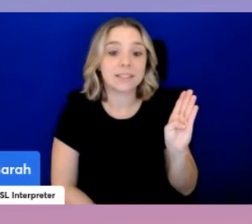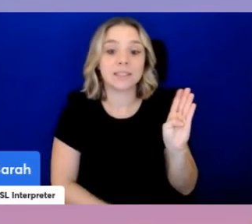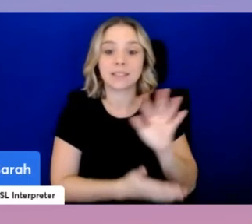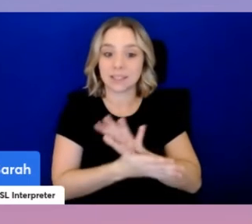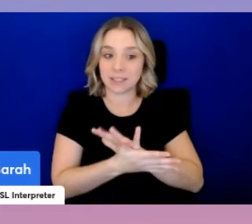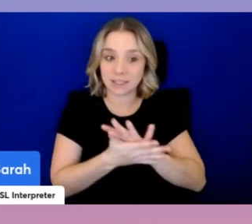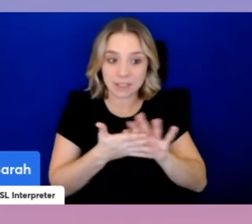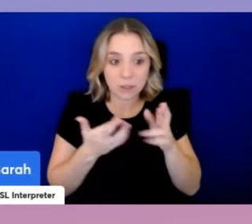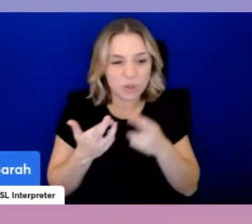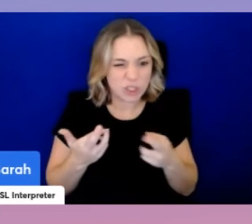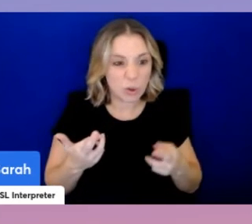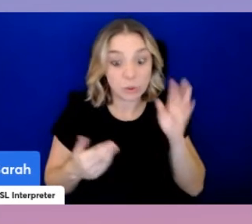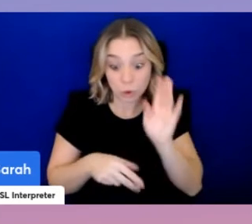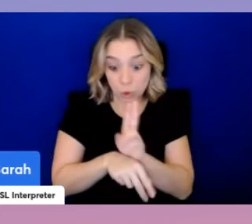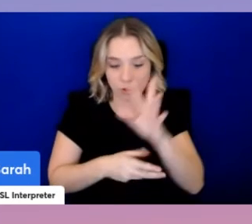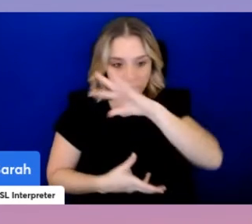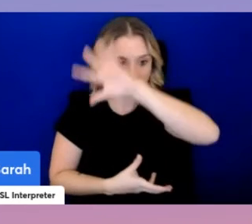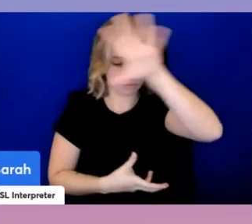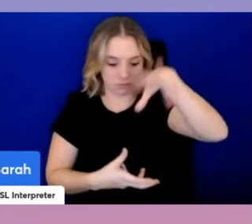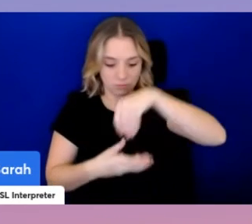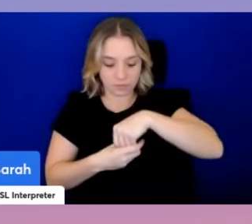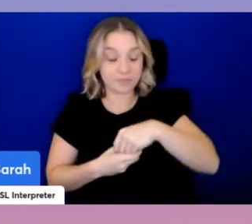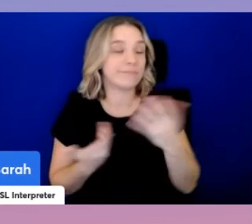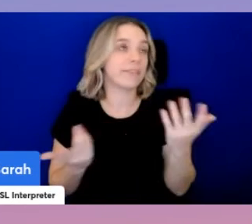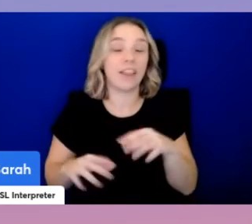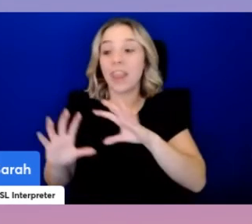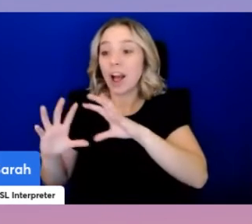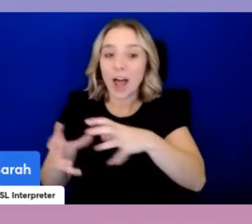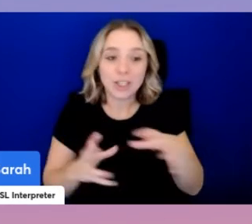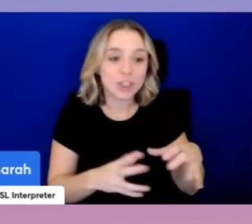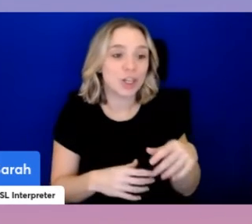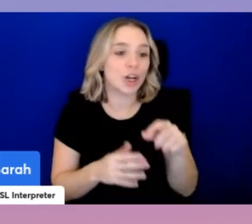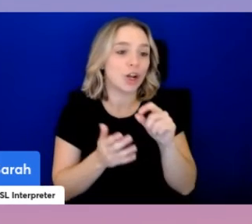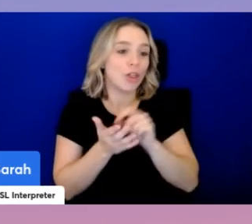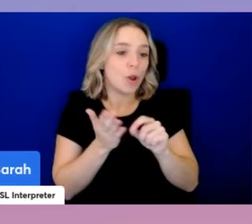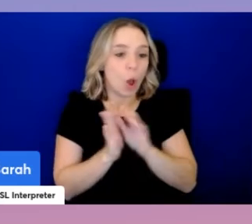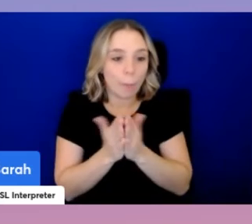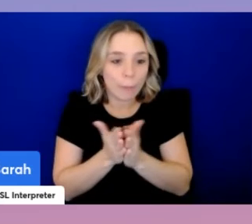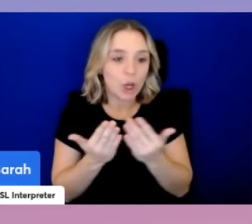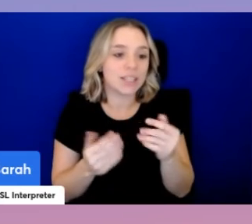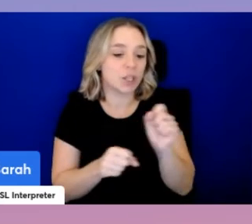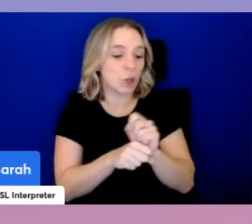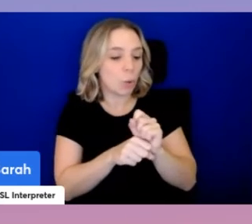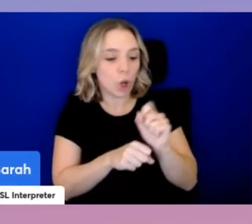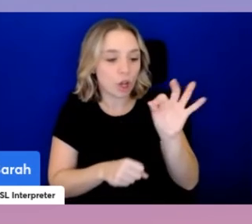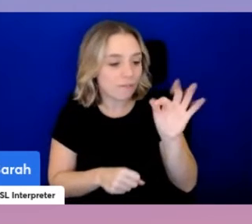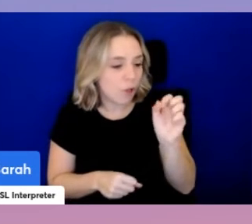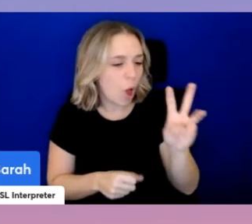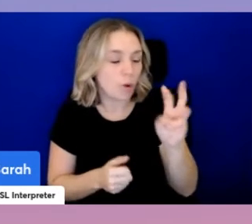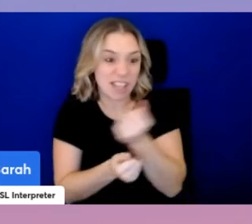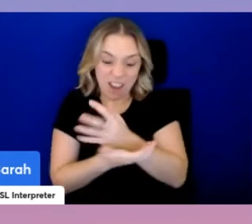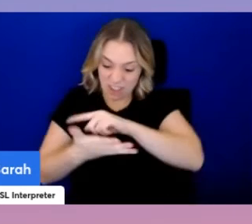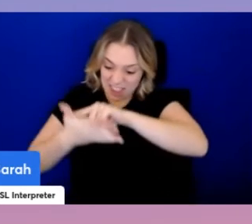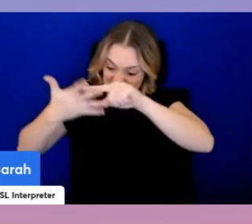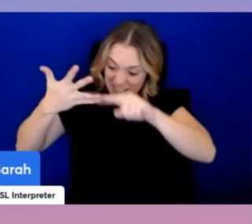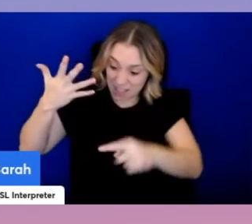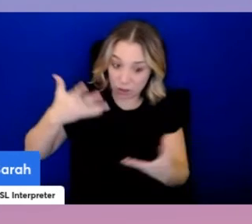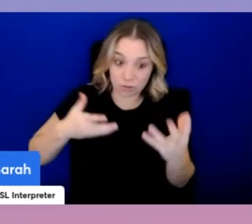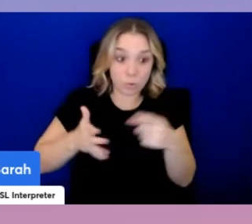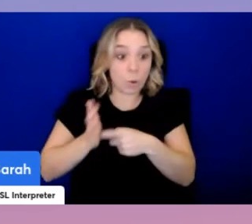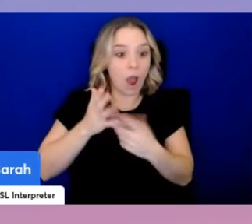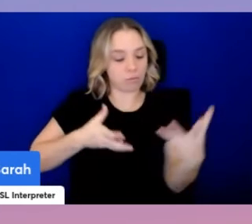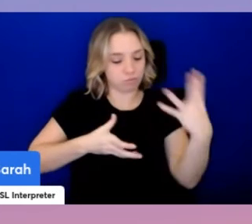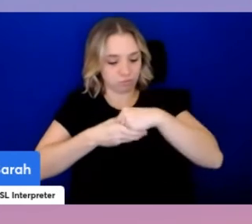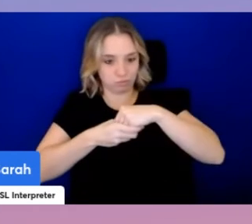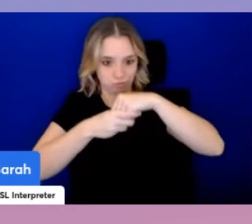resources we're going to use, the cluster, the notebooks, the workflows, everything that is required, right? So everything